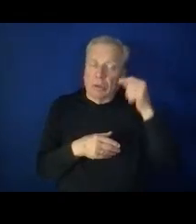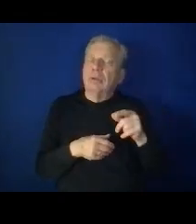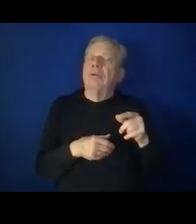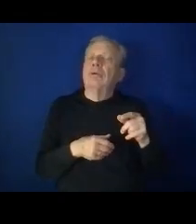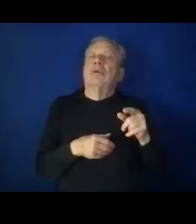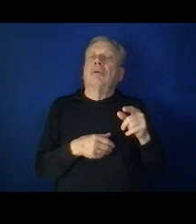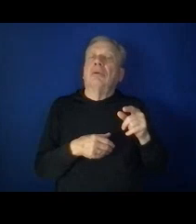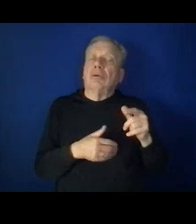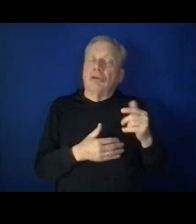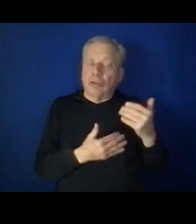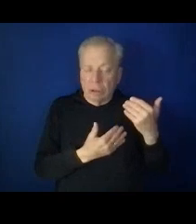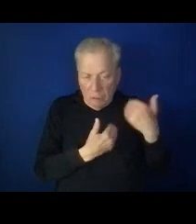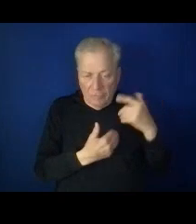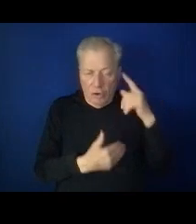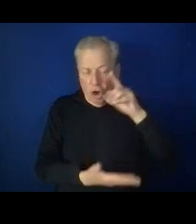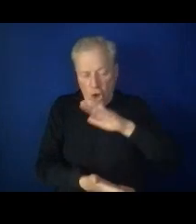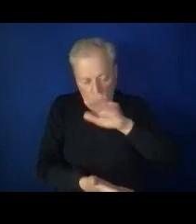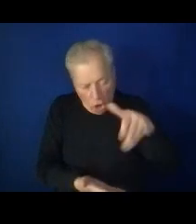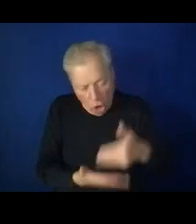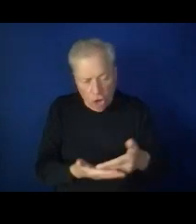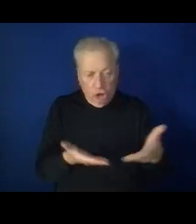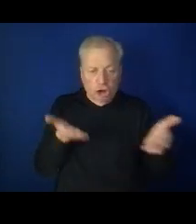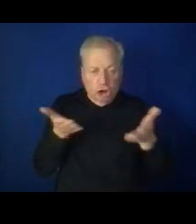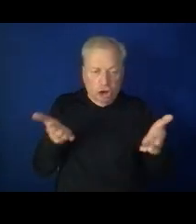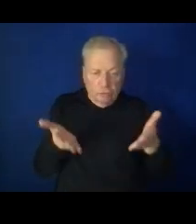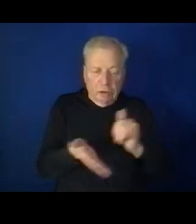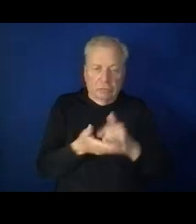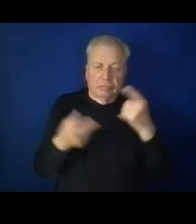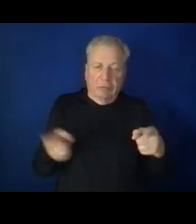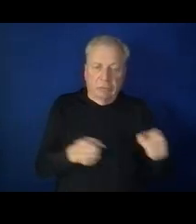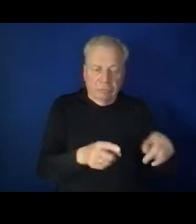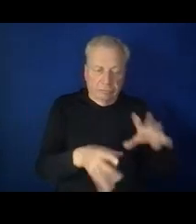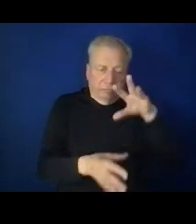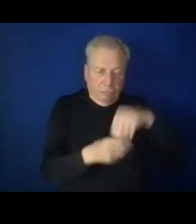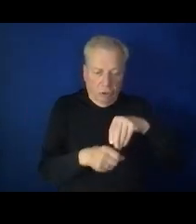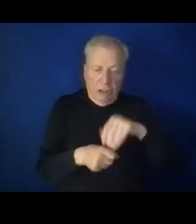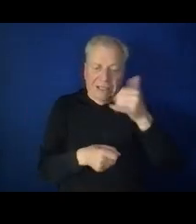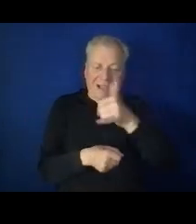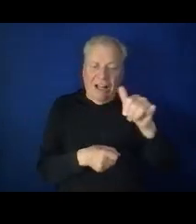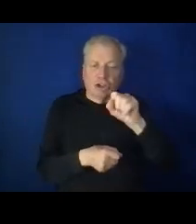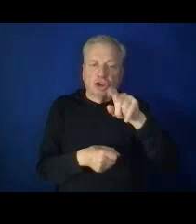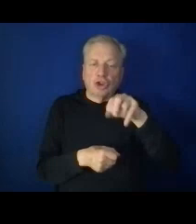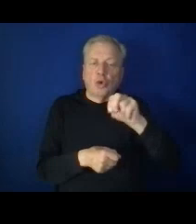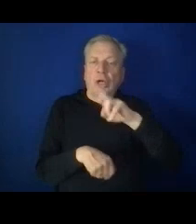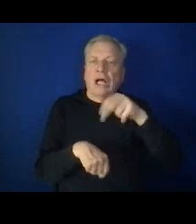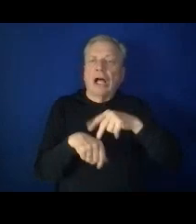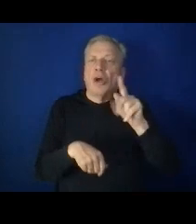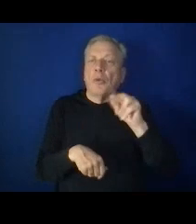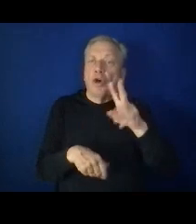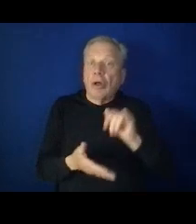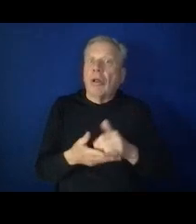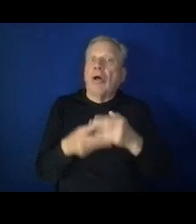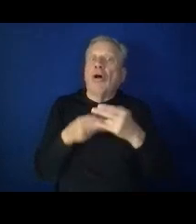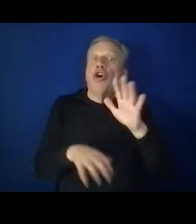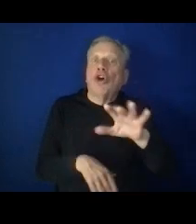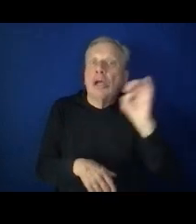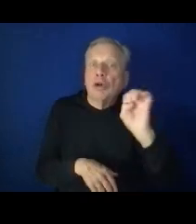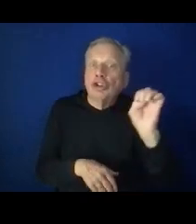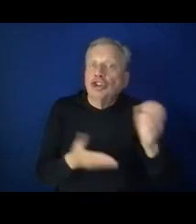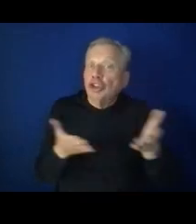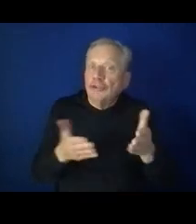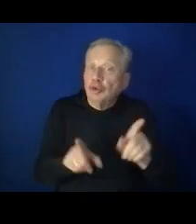for all of the services that occur within the boundaries of Yellowstone National Park, which would include the emergency services.